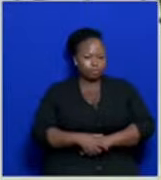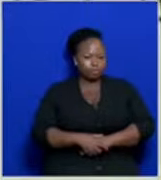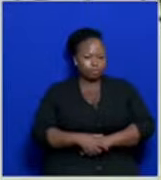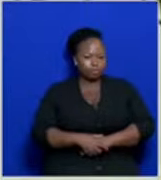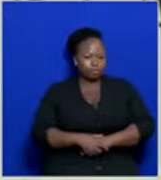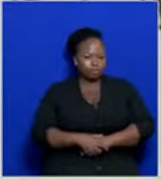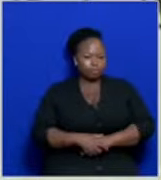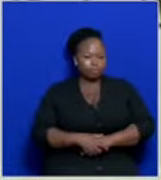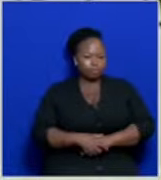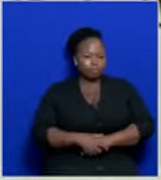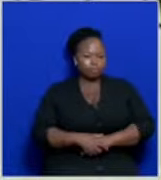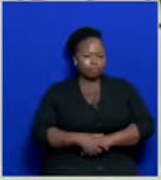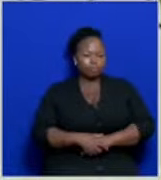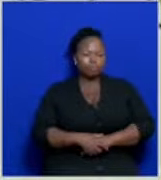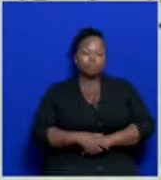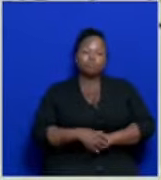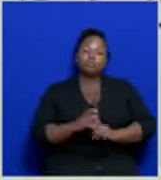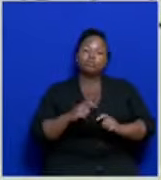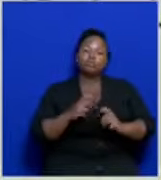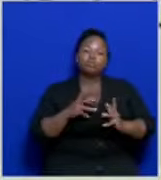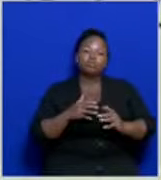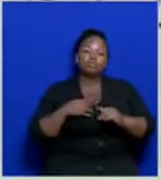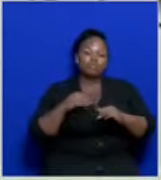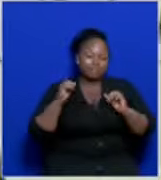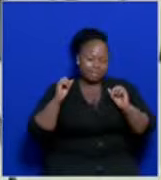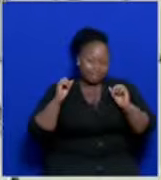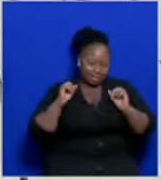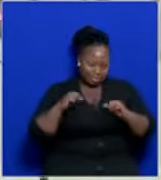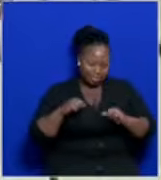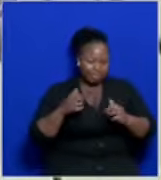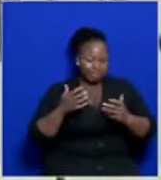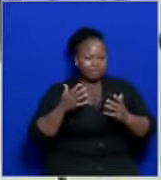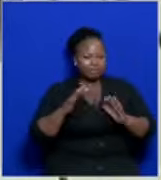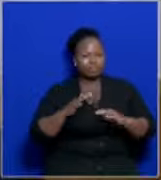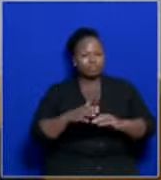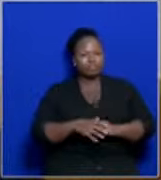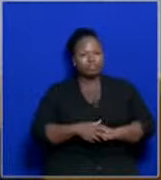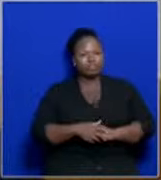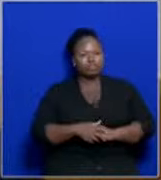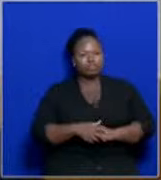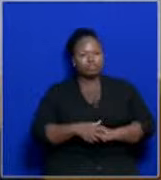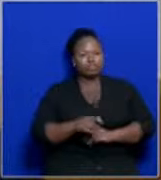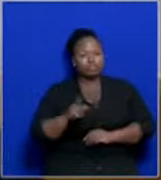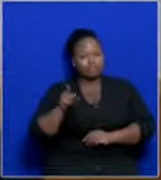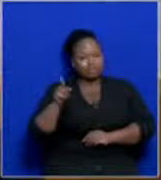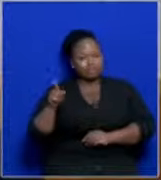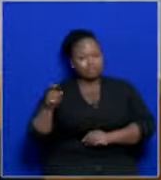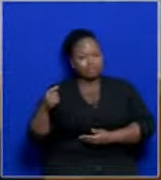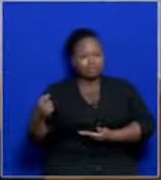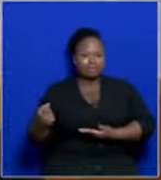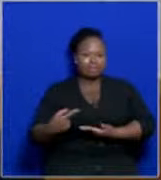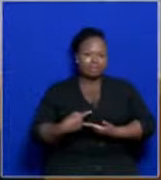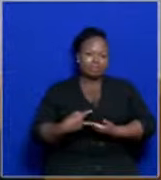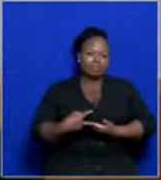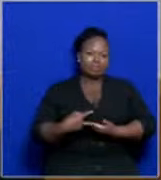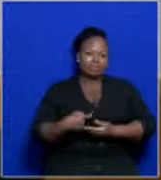Commissioner, I've agreed that he sent me, and I needed more details.